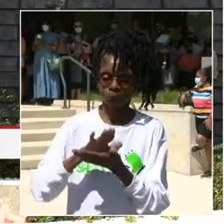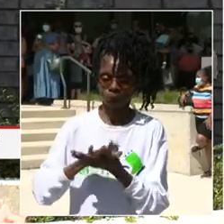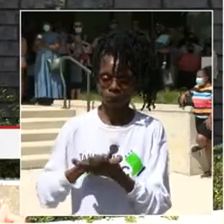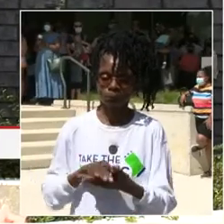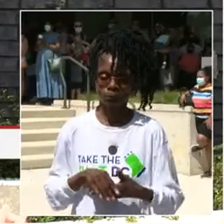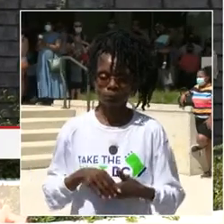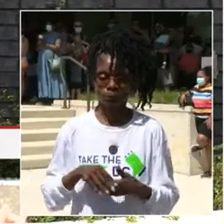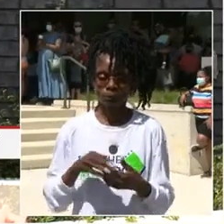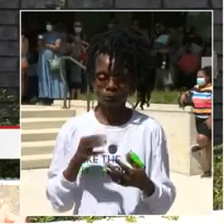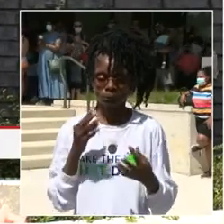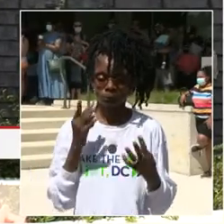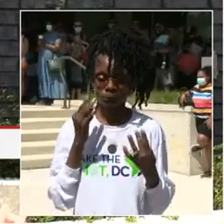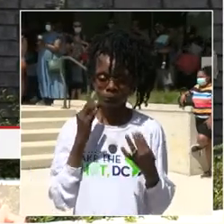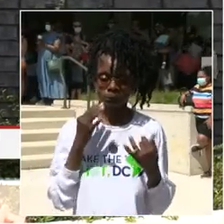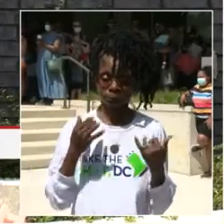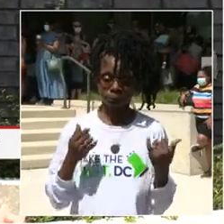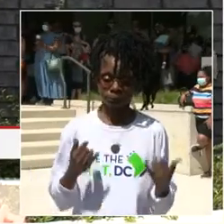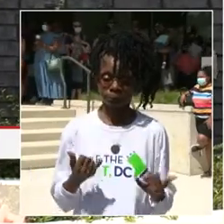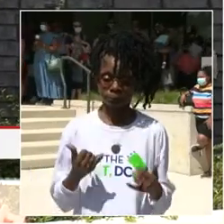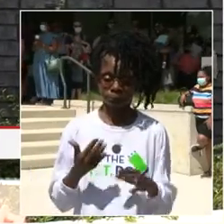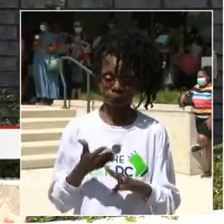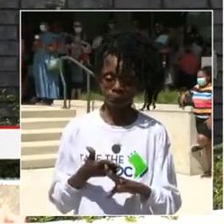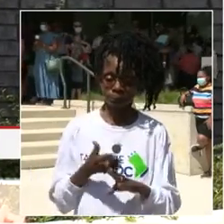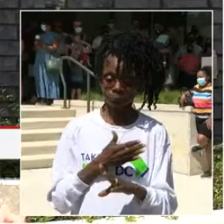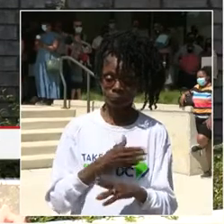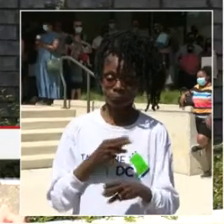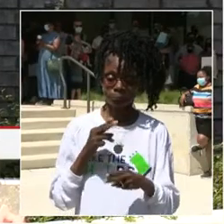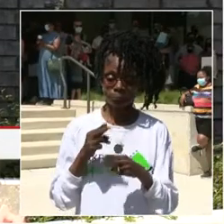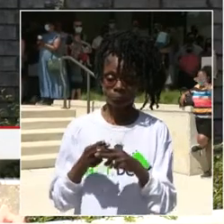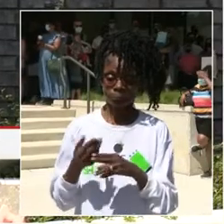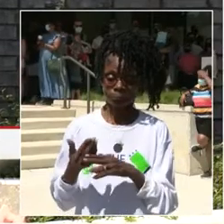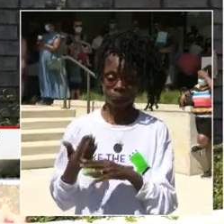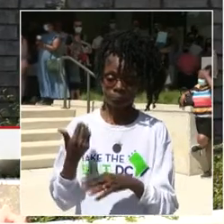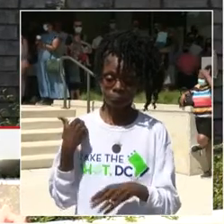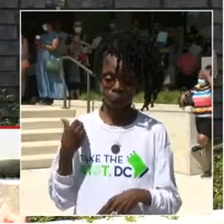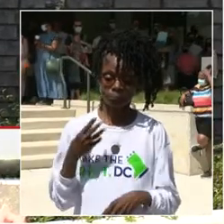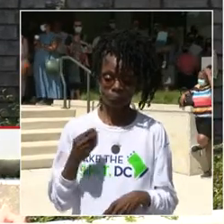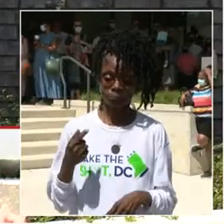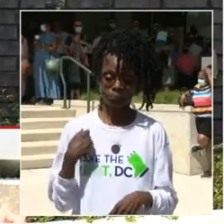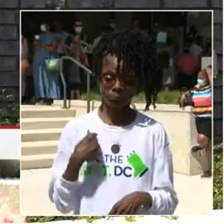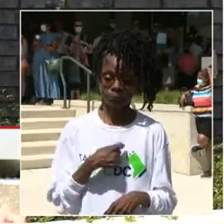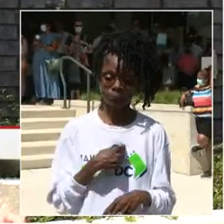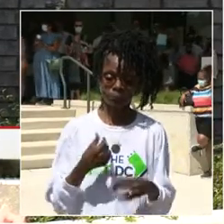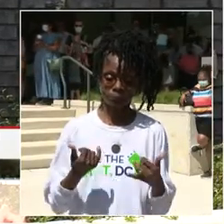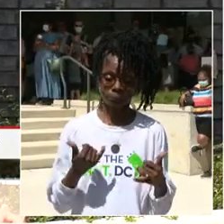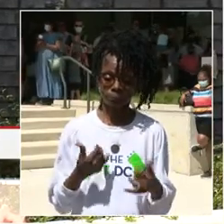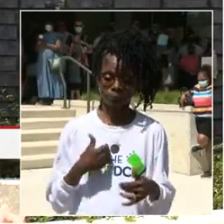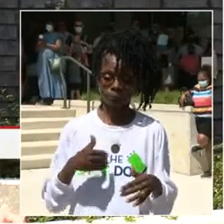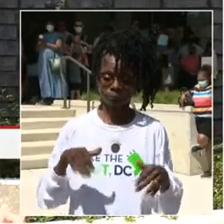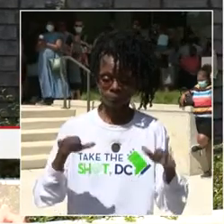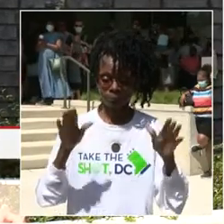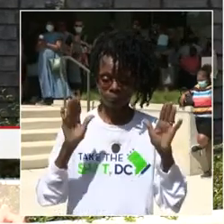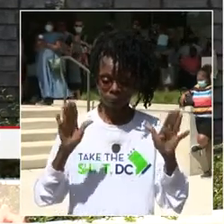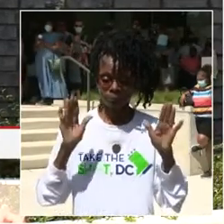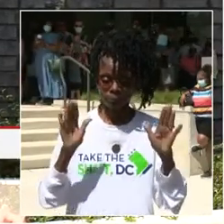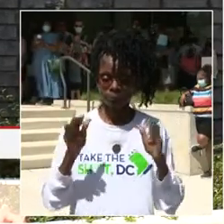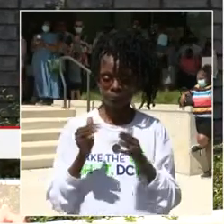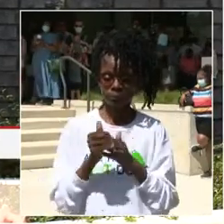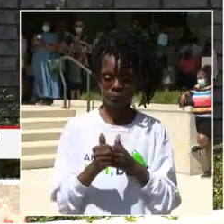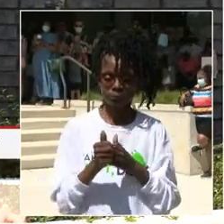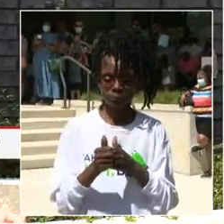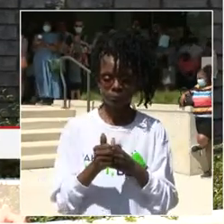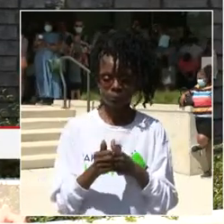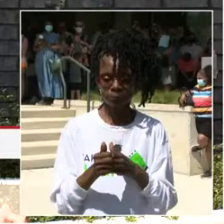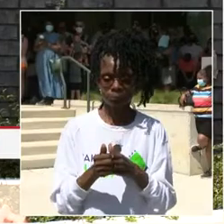said previously, but I want to say it again. We have had a phenomenal leader over the history of this